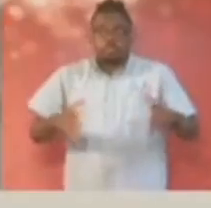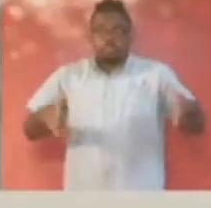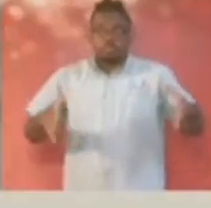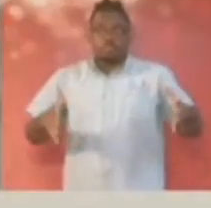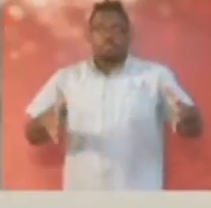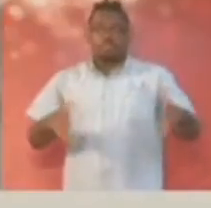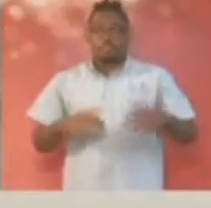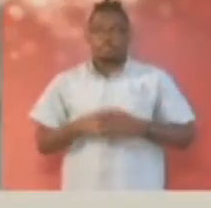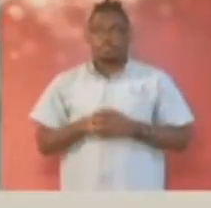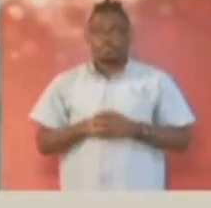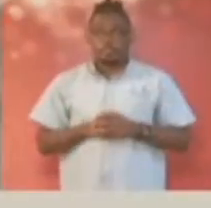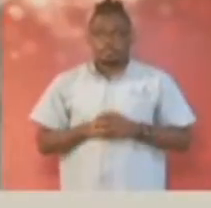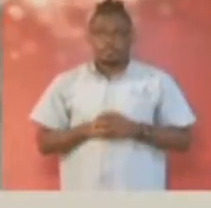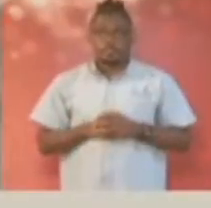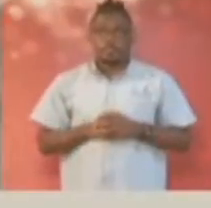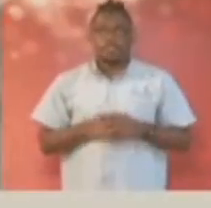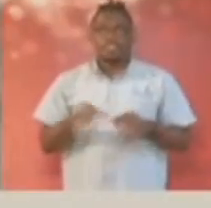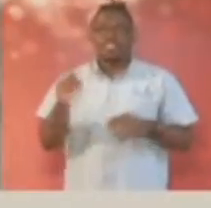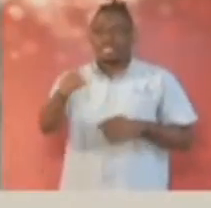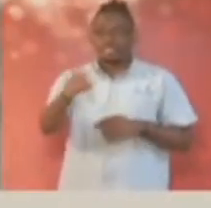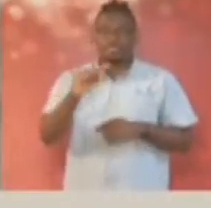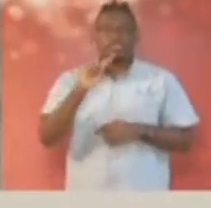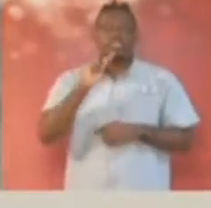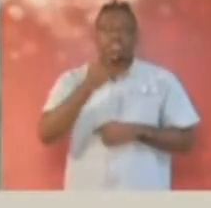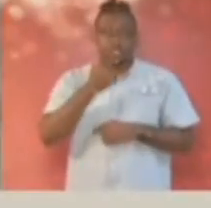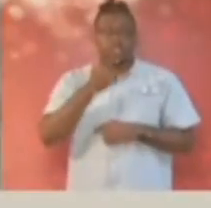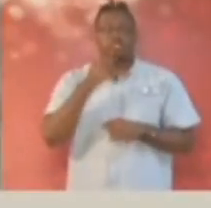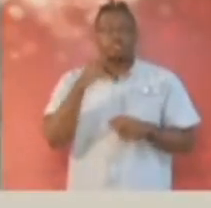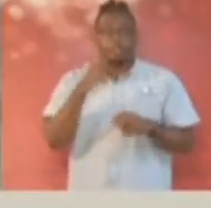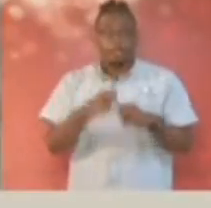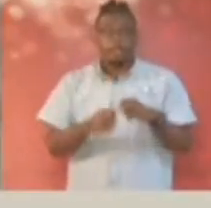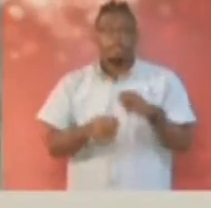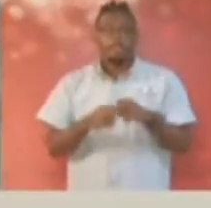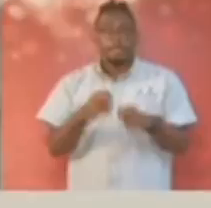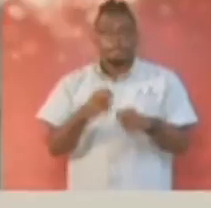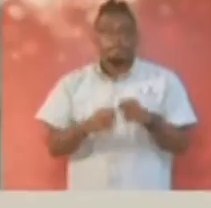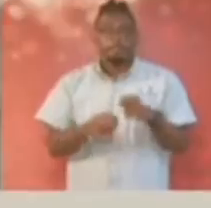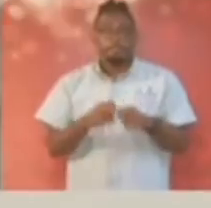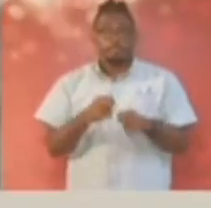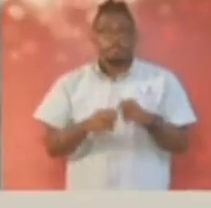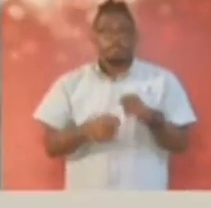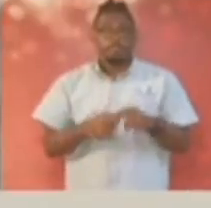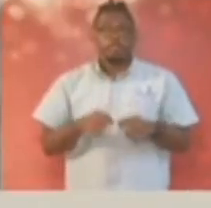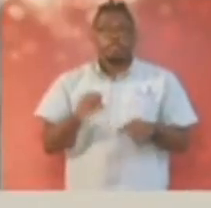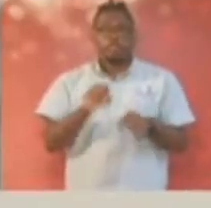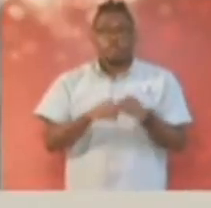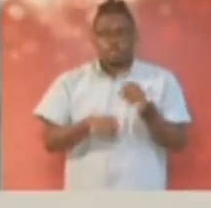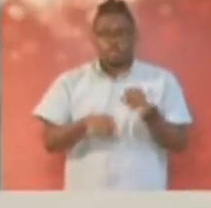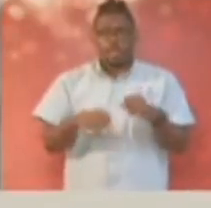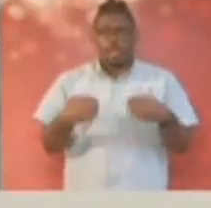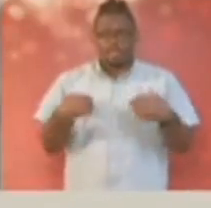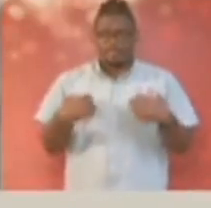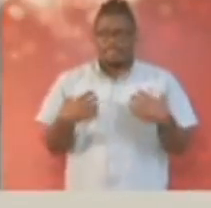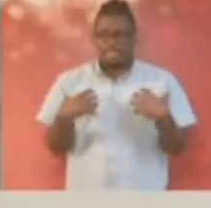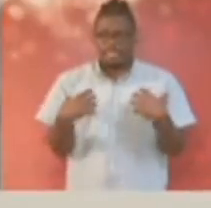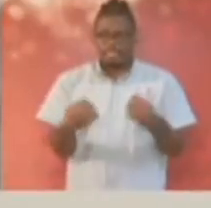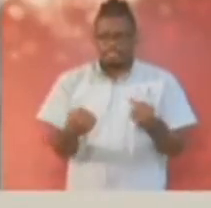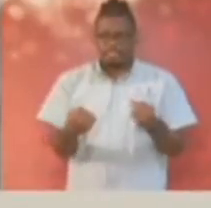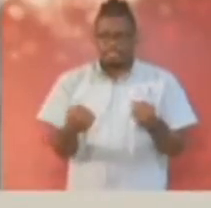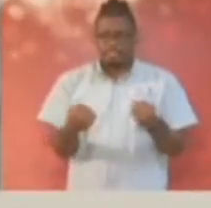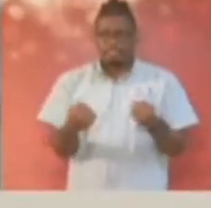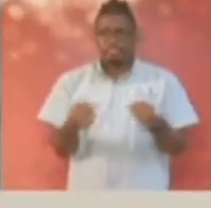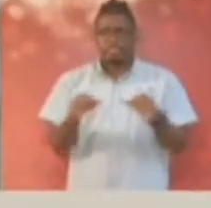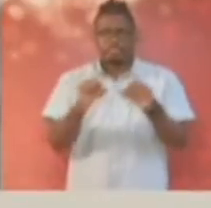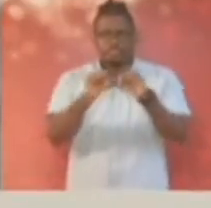not only is central to the health sector and well-being of the population, and health